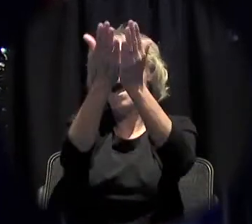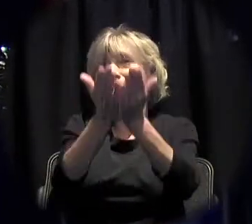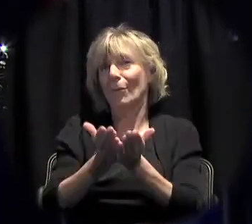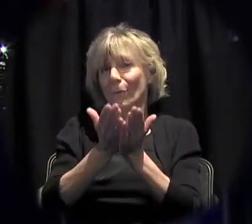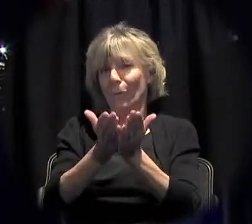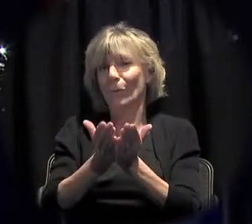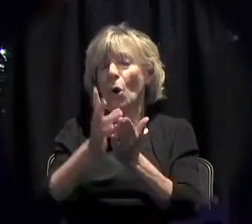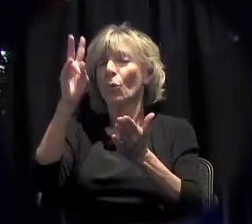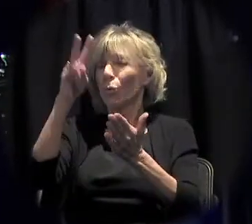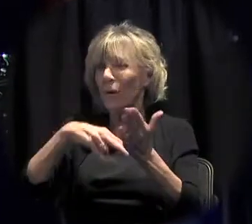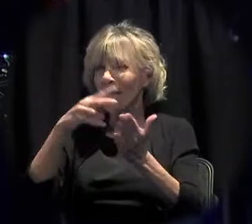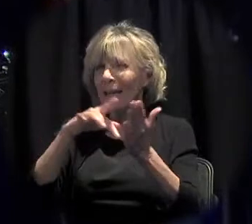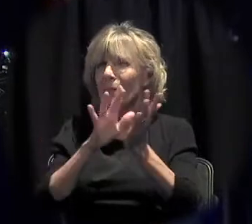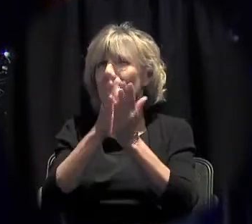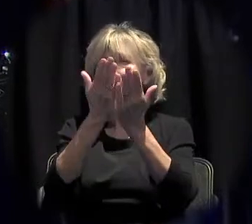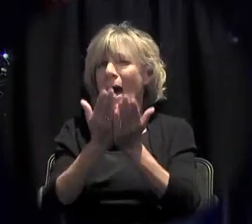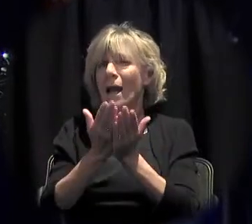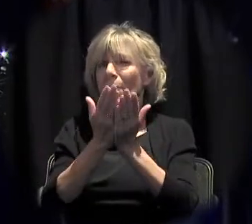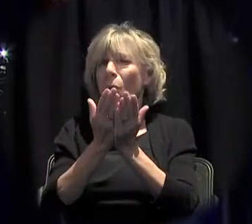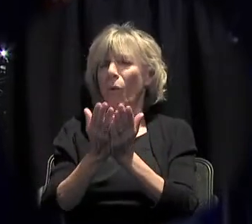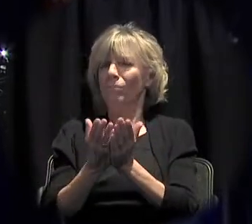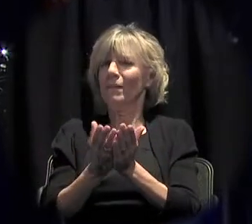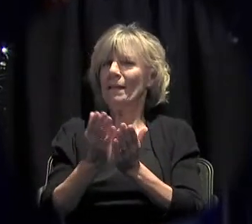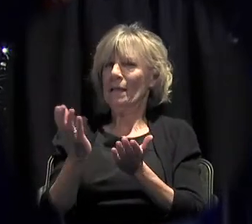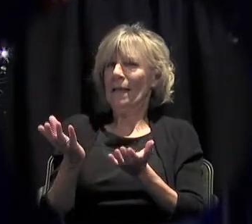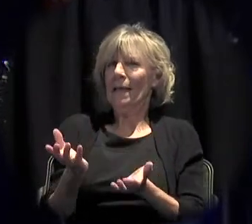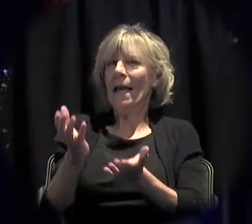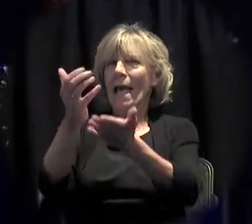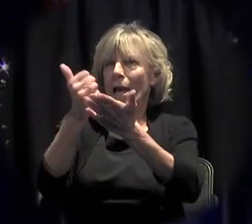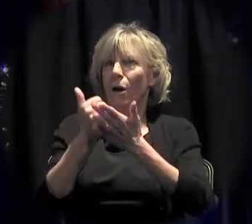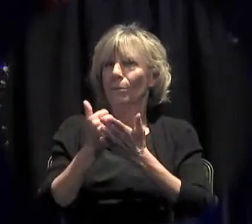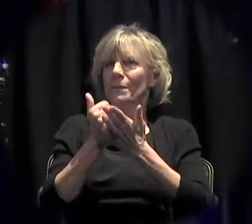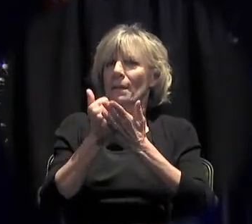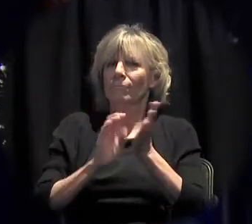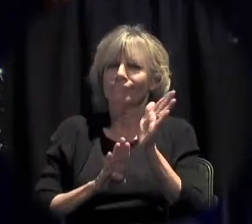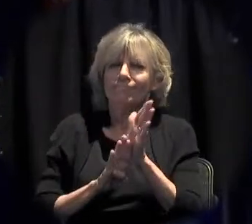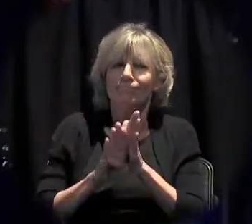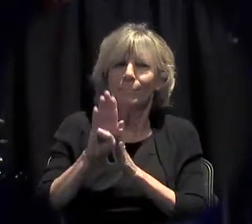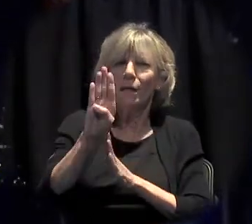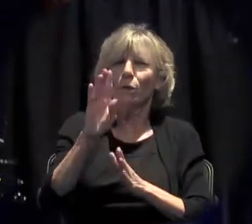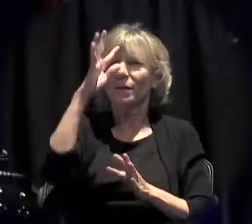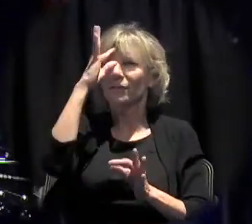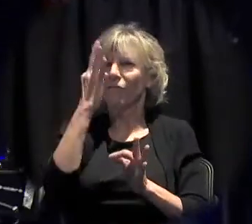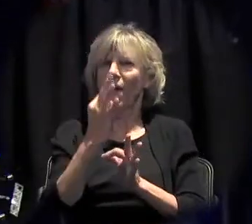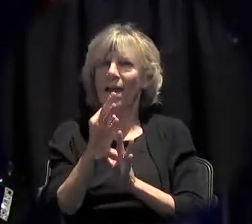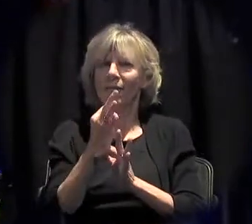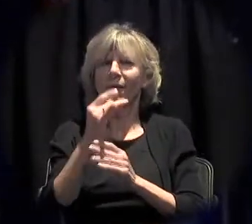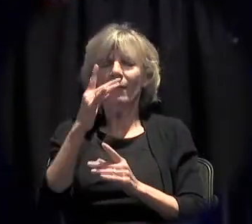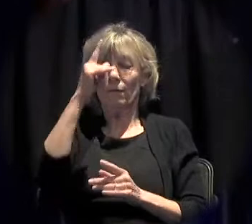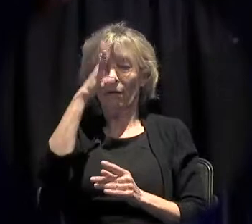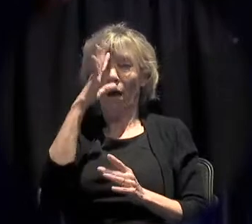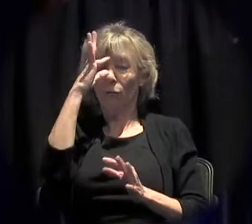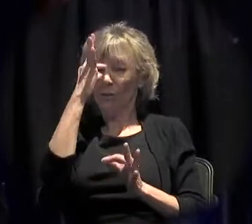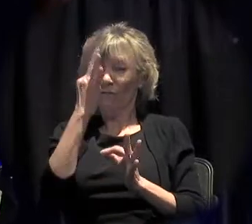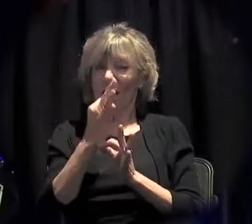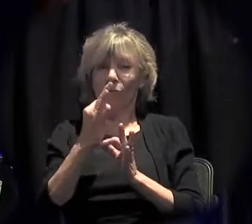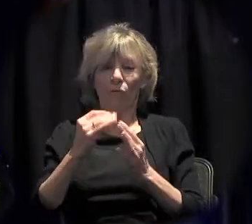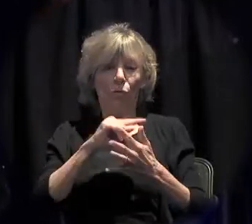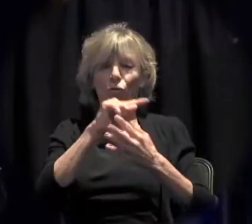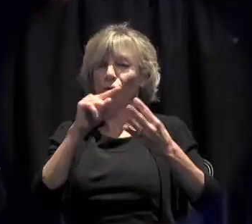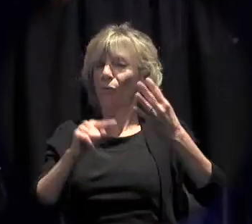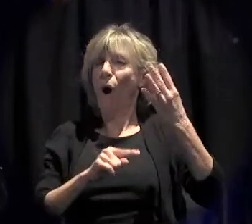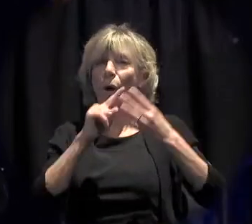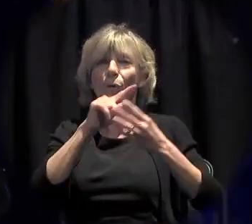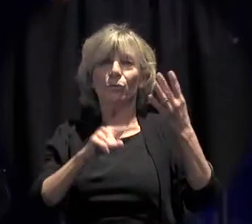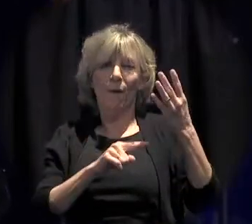reading his Bible built his faith. God was faithful through all those ways, and then he was faithful through Tyson. And that's